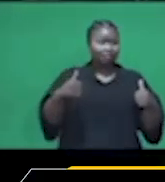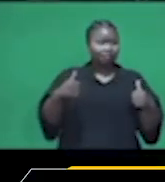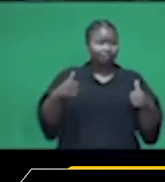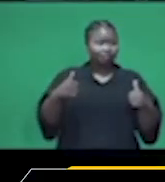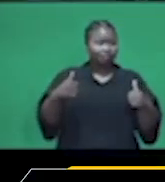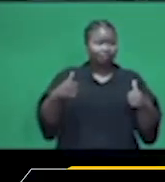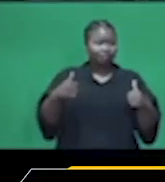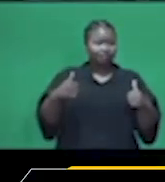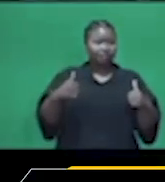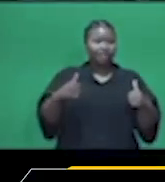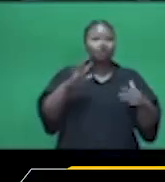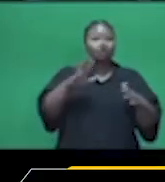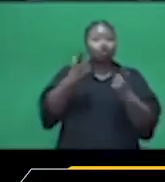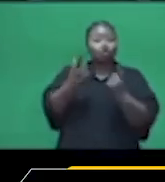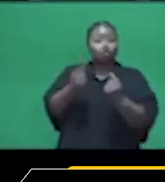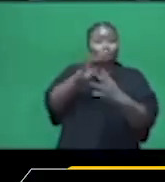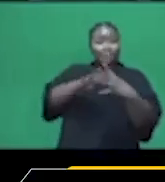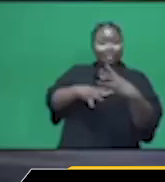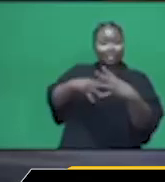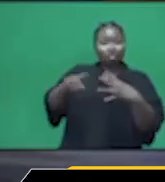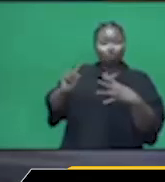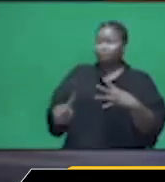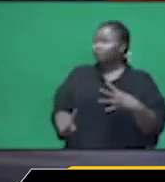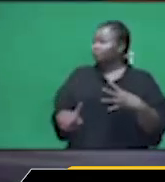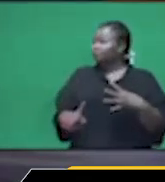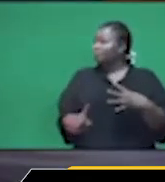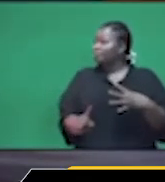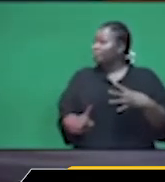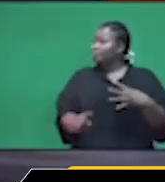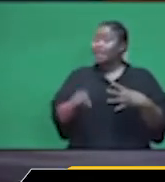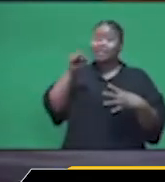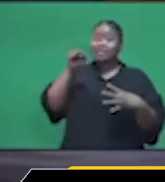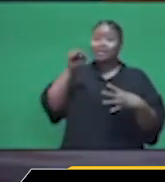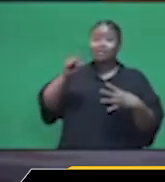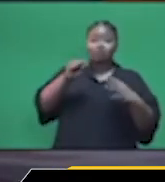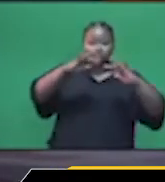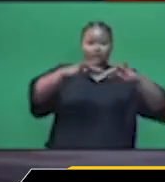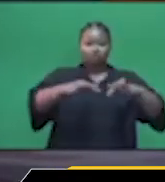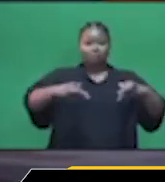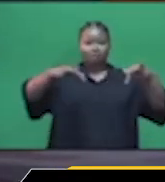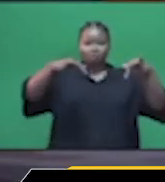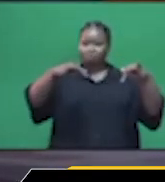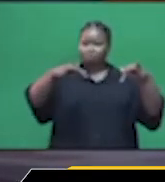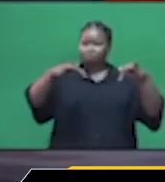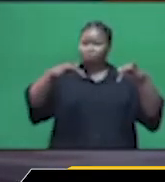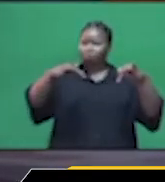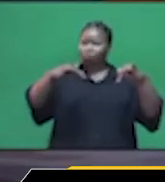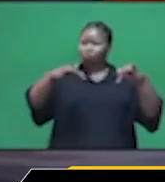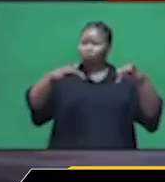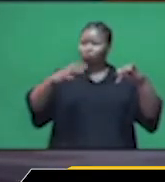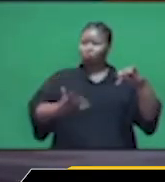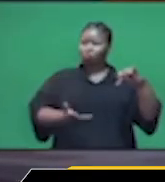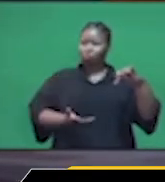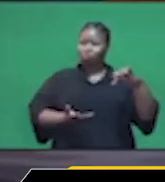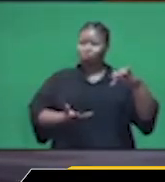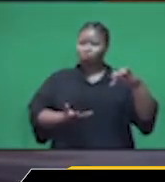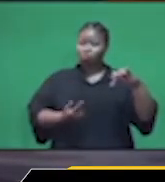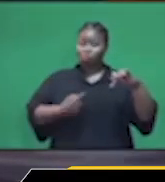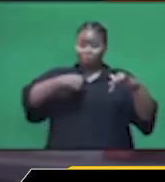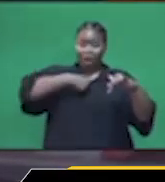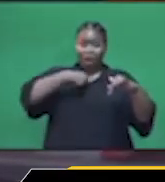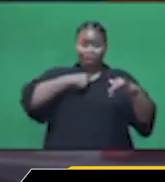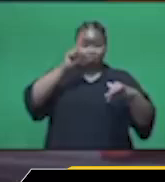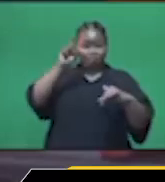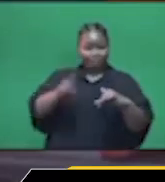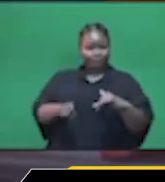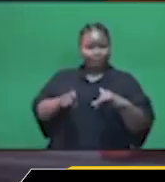has mandated me to this assembly. He said I must forward